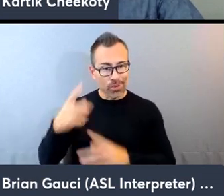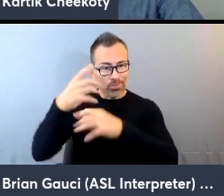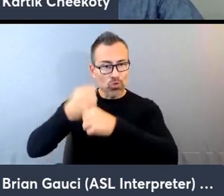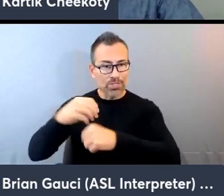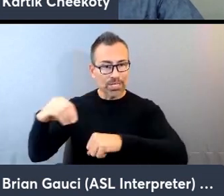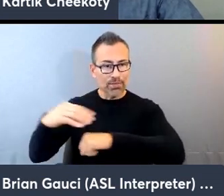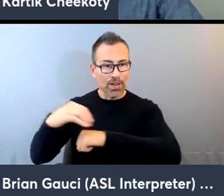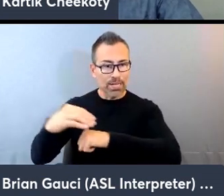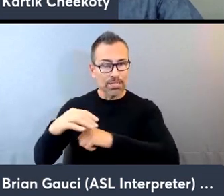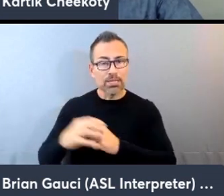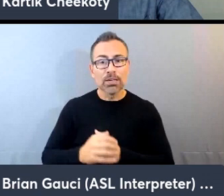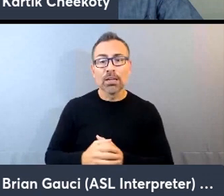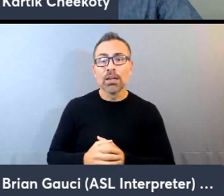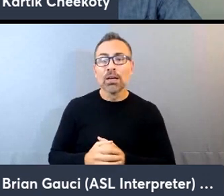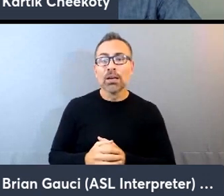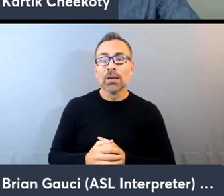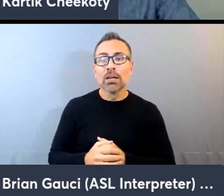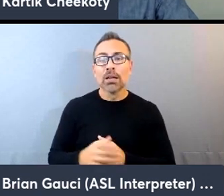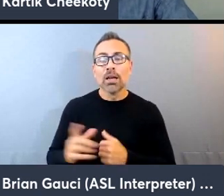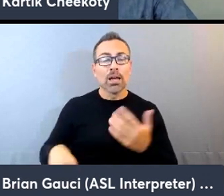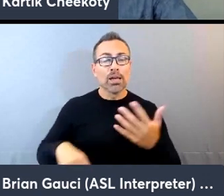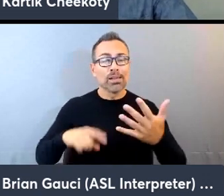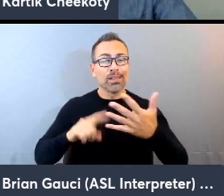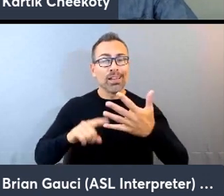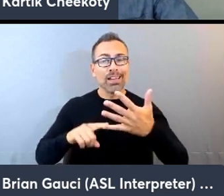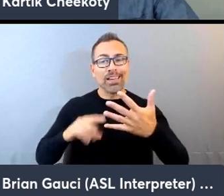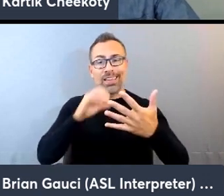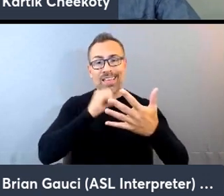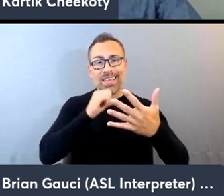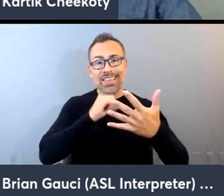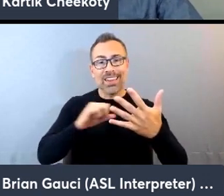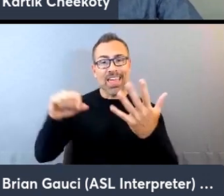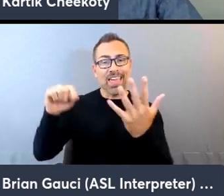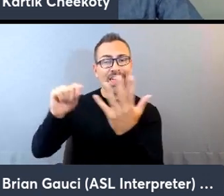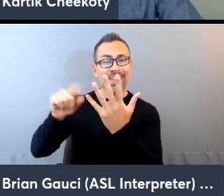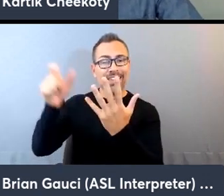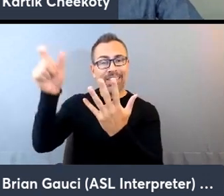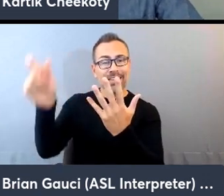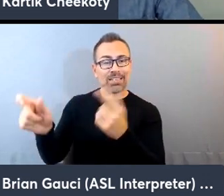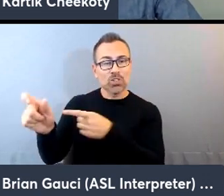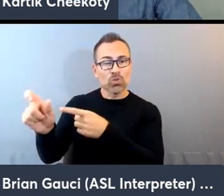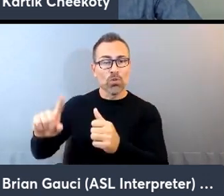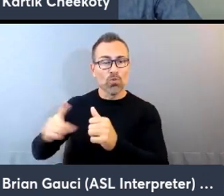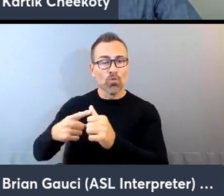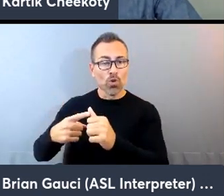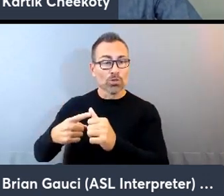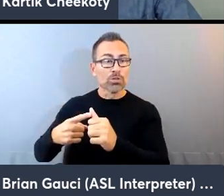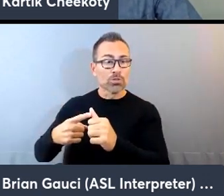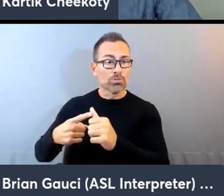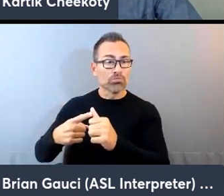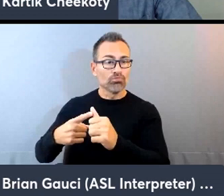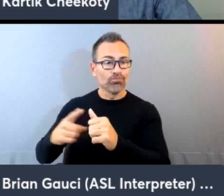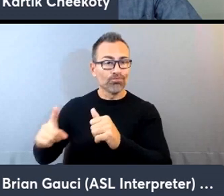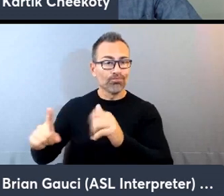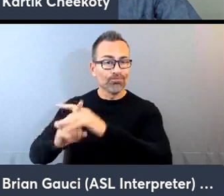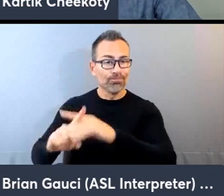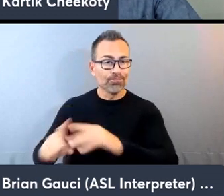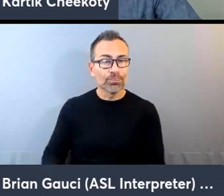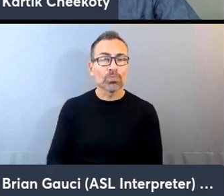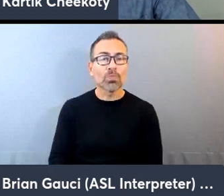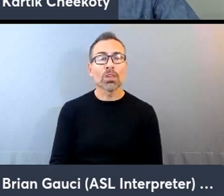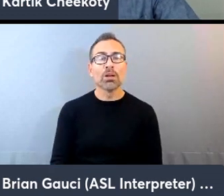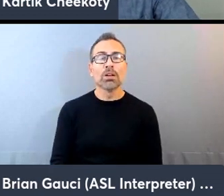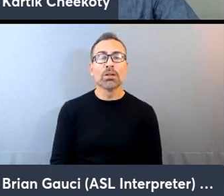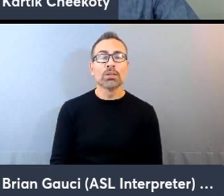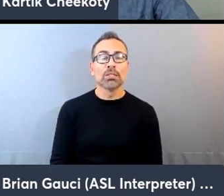age shows when the recommendation was actually first surfaced to you. When you click